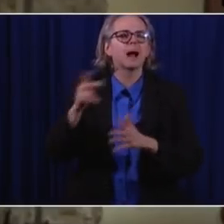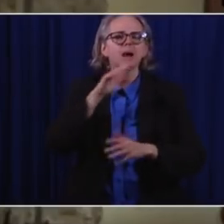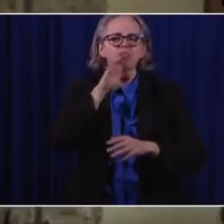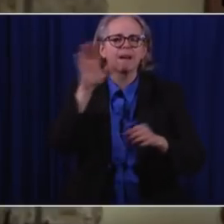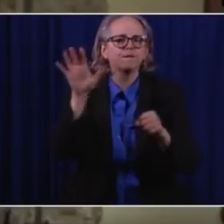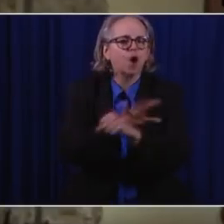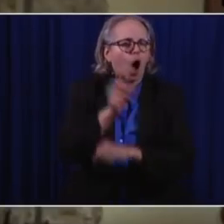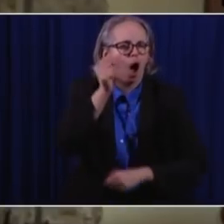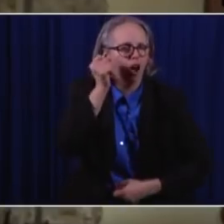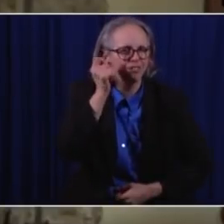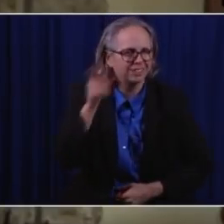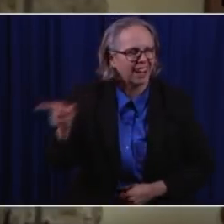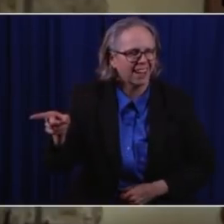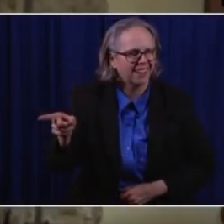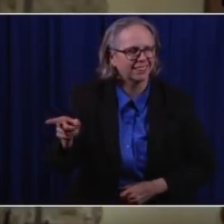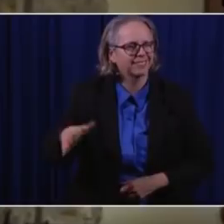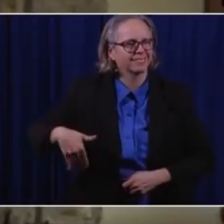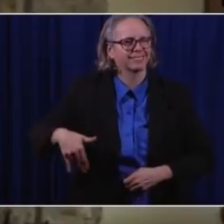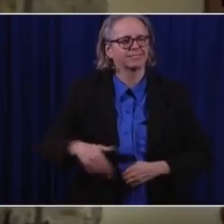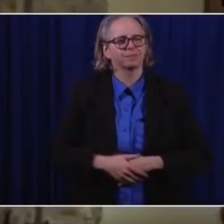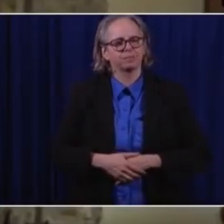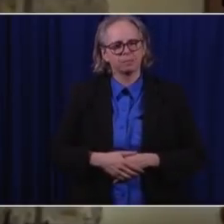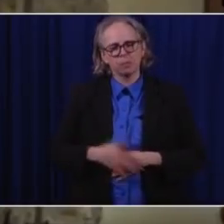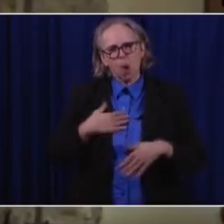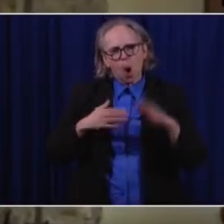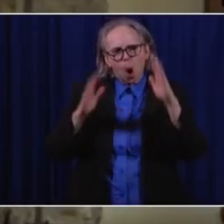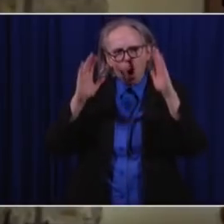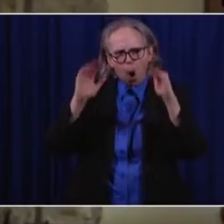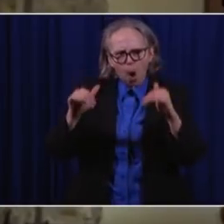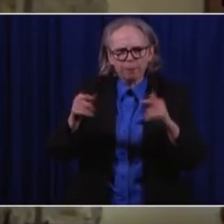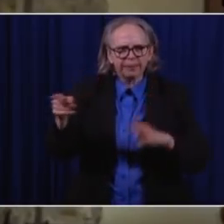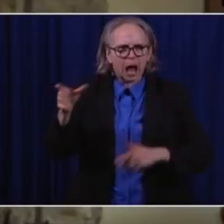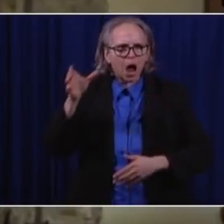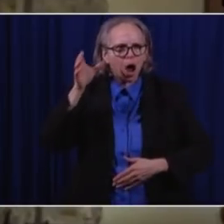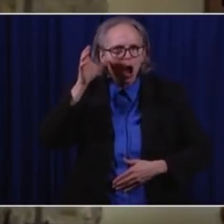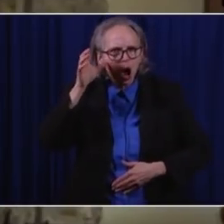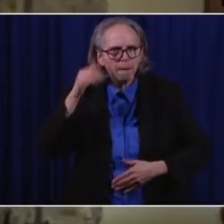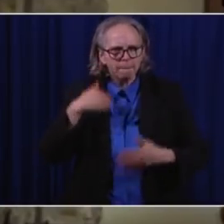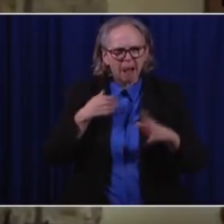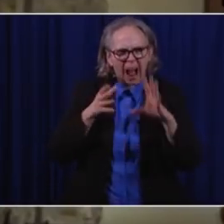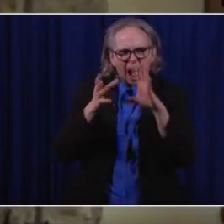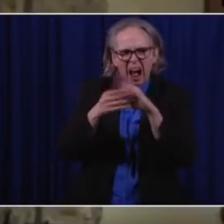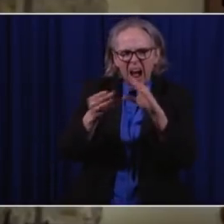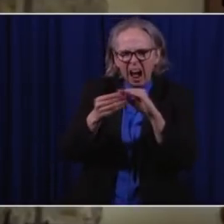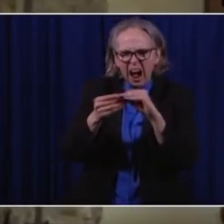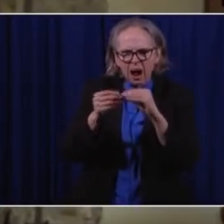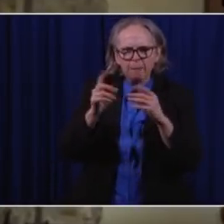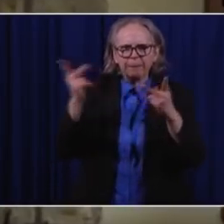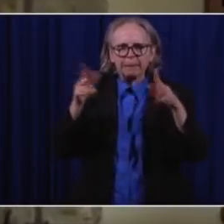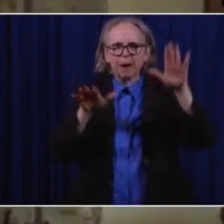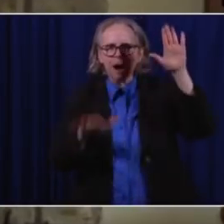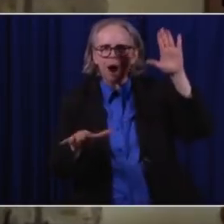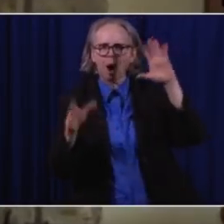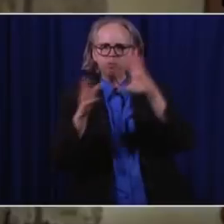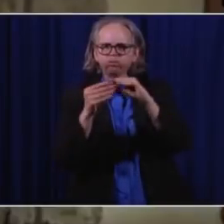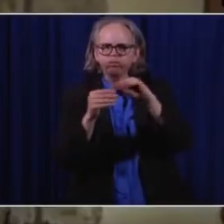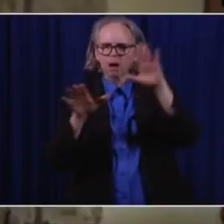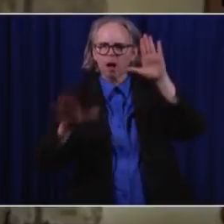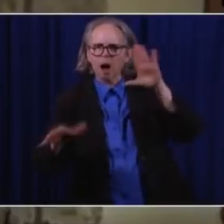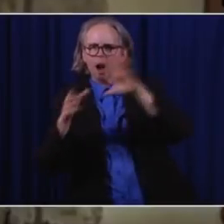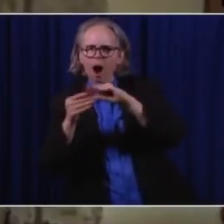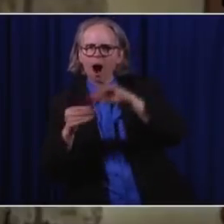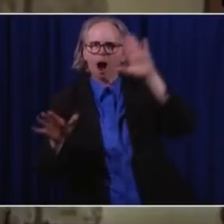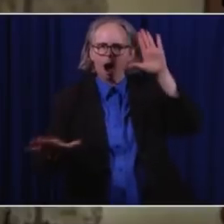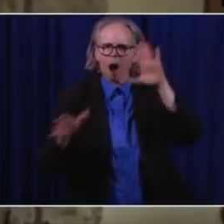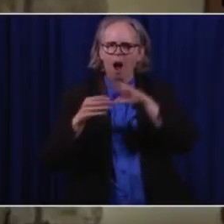they would listen to. There's testimony today, I know, and that is the medical experts and bioterrorist experts